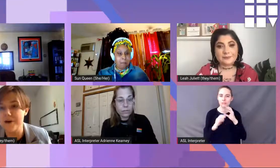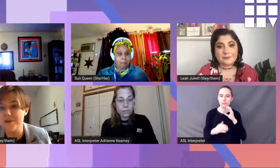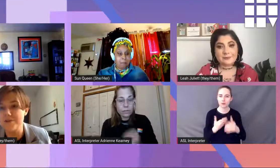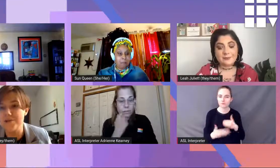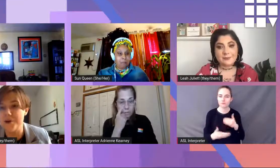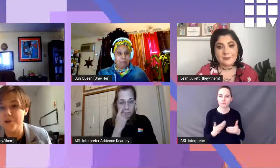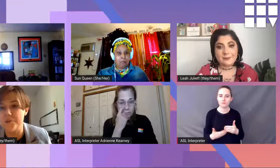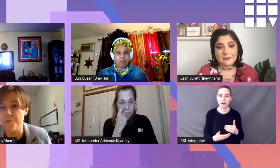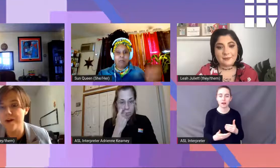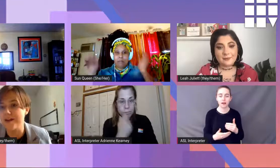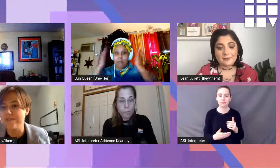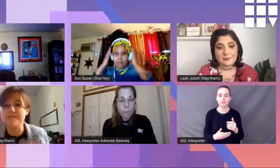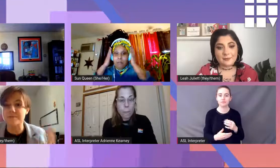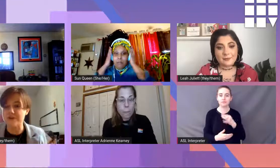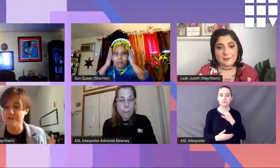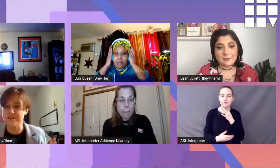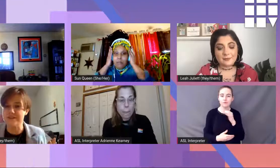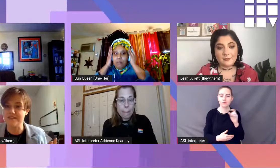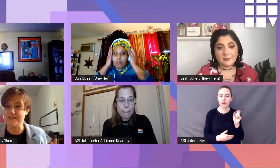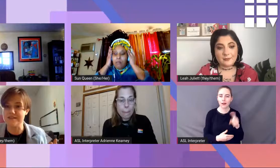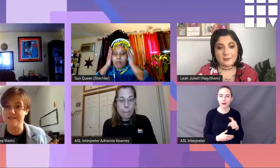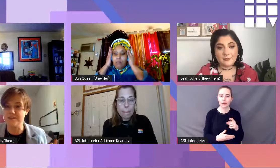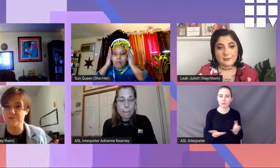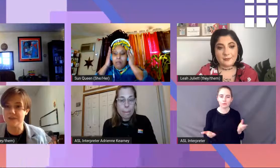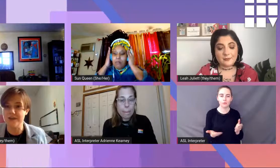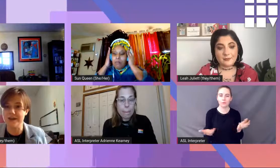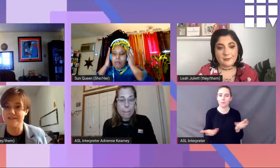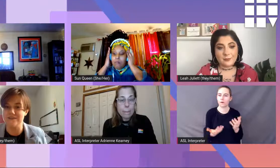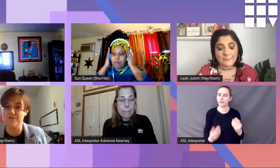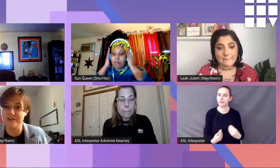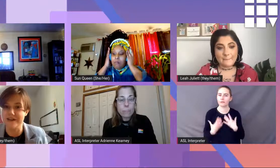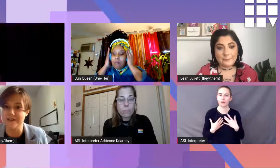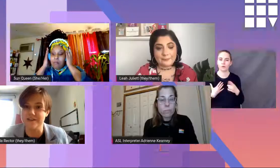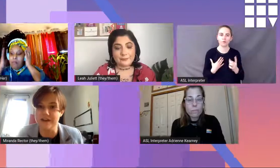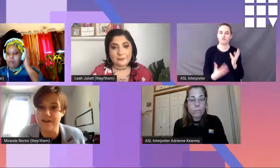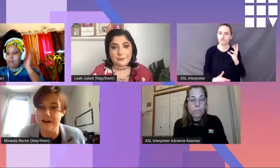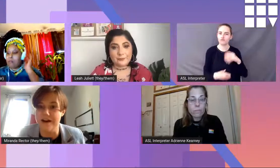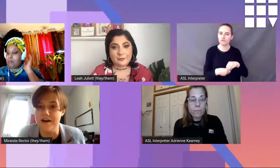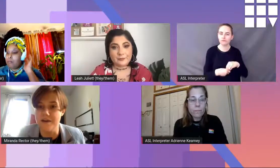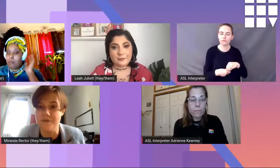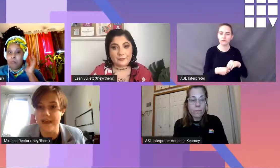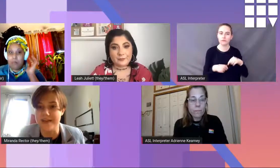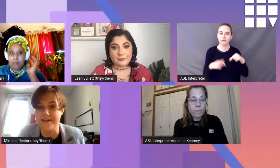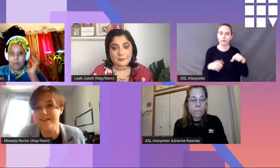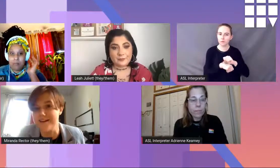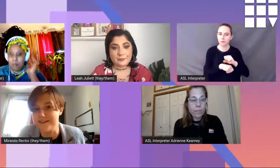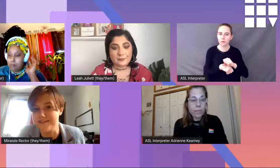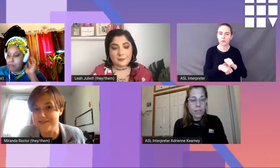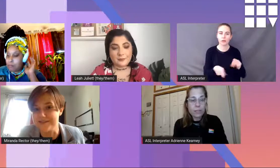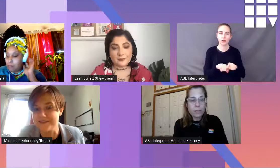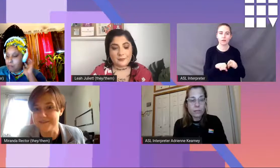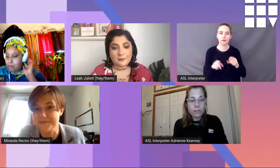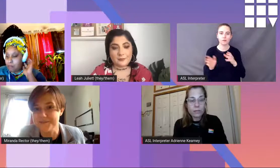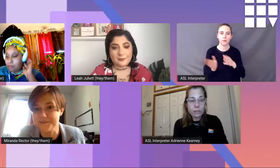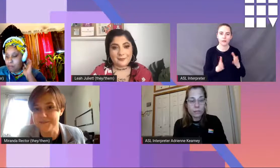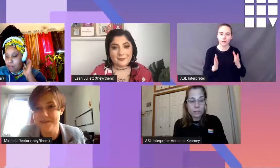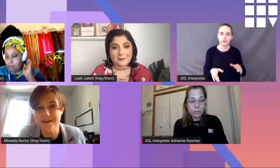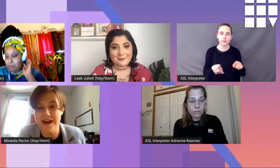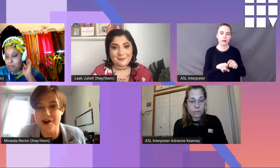ask you all, what inspired you to get into this work as an organizer and as an